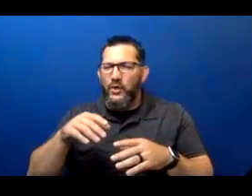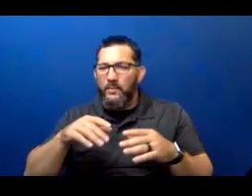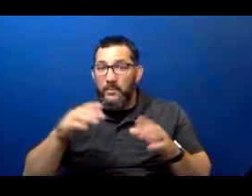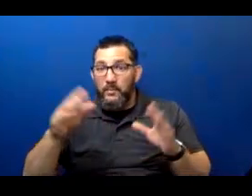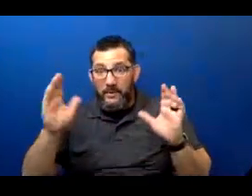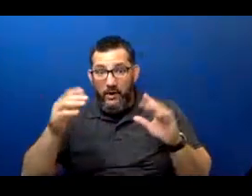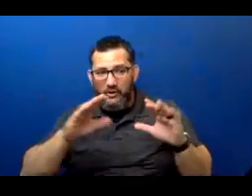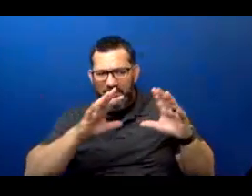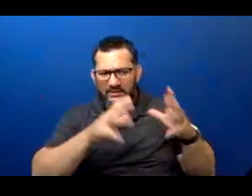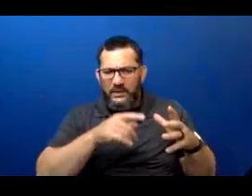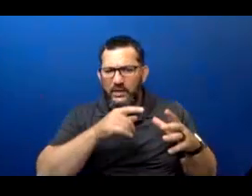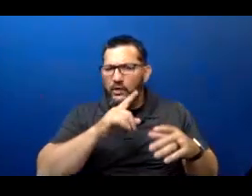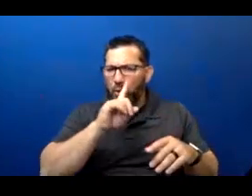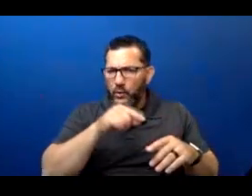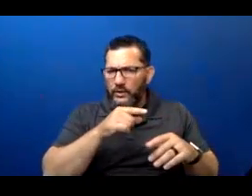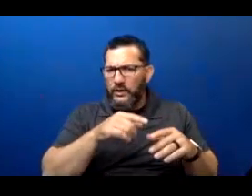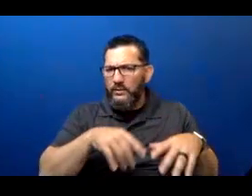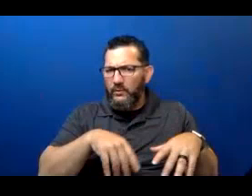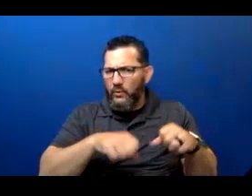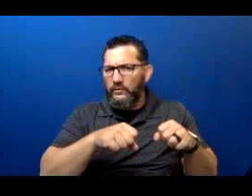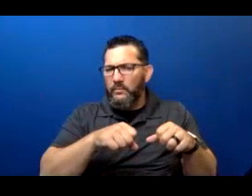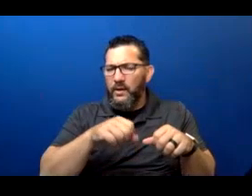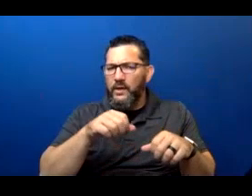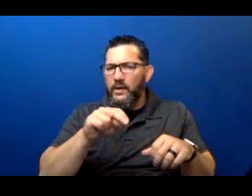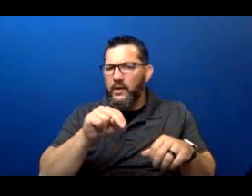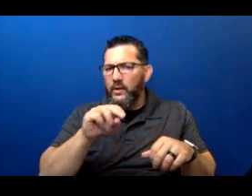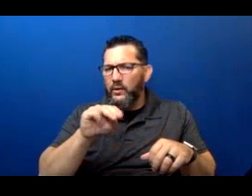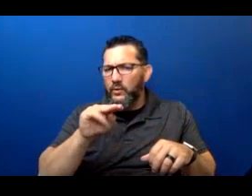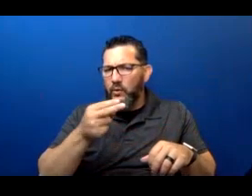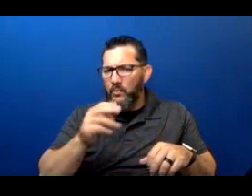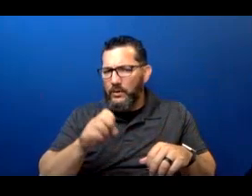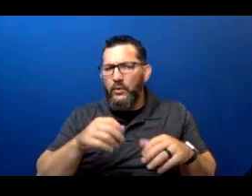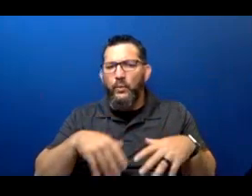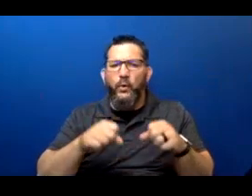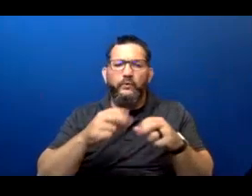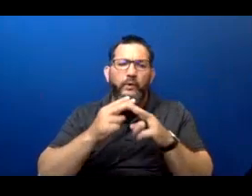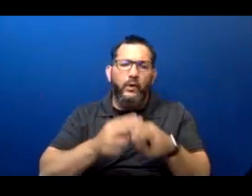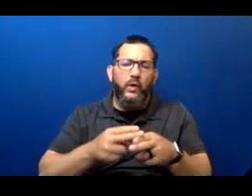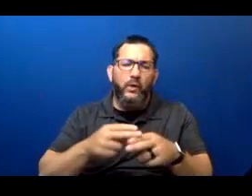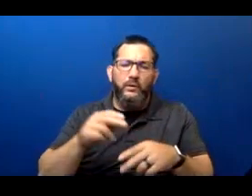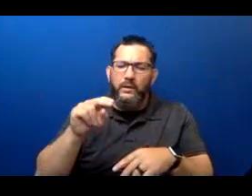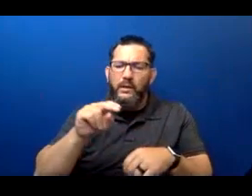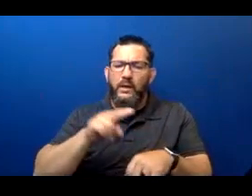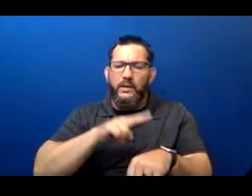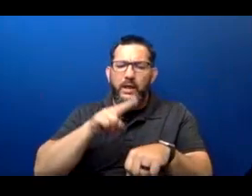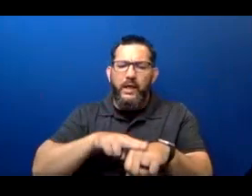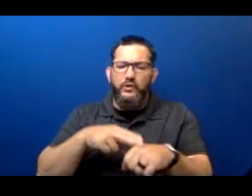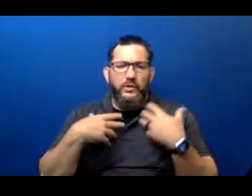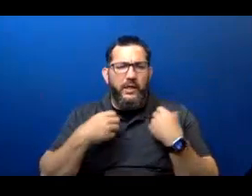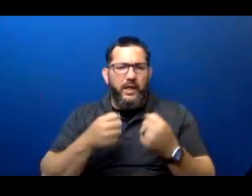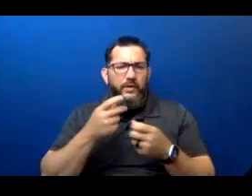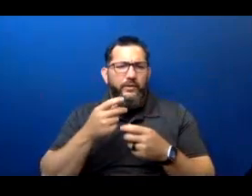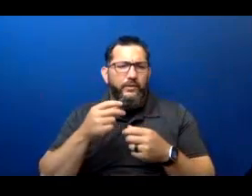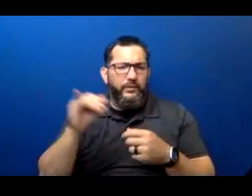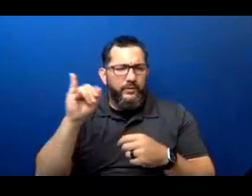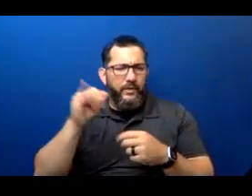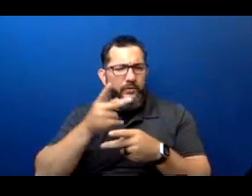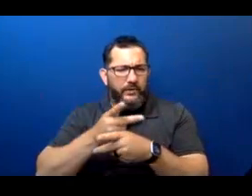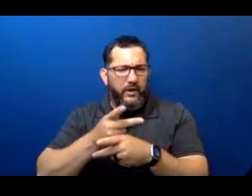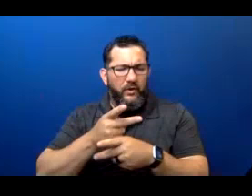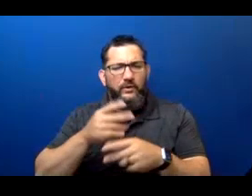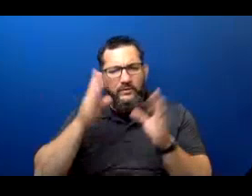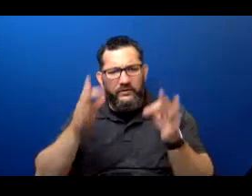by NOMHE, we hosted something called National Healthcare Decision Day, and we taglined it